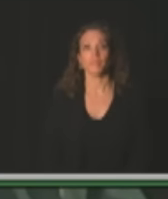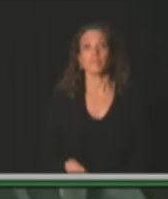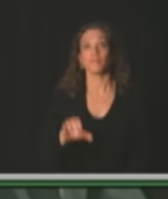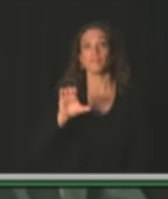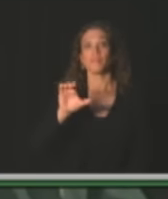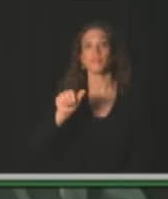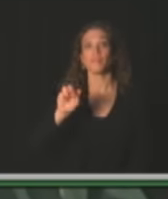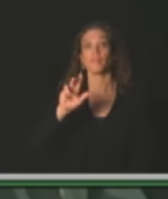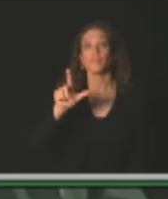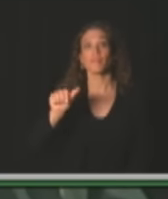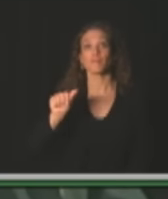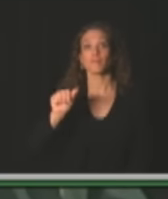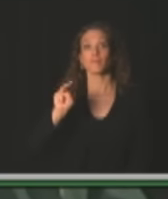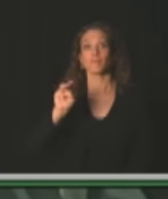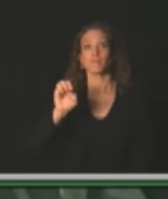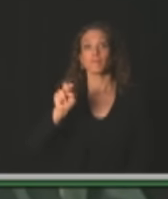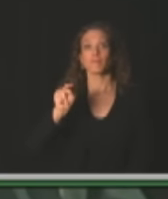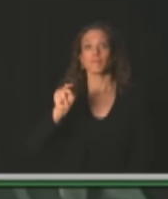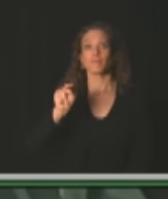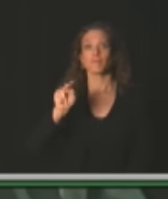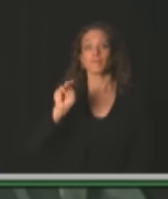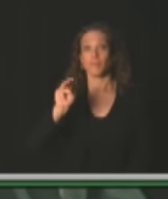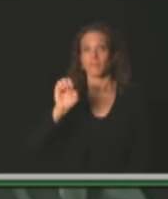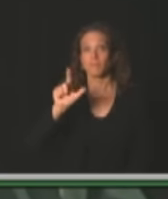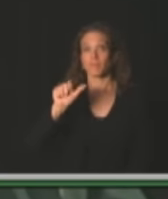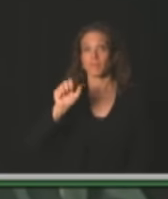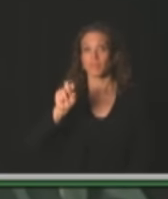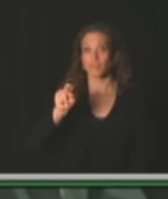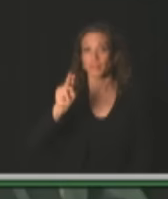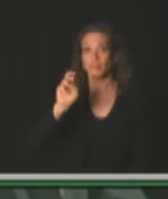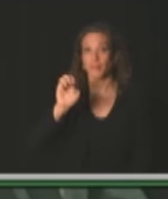Carla Melancon Hunt,